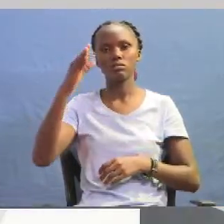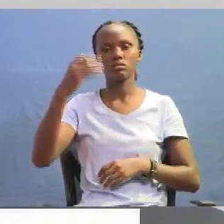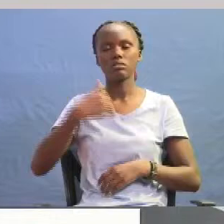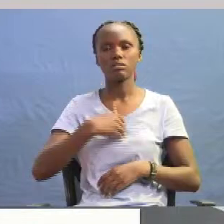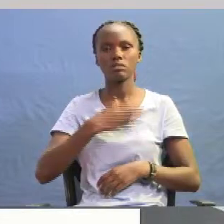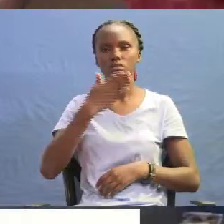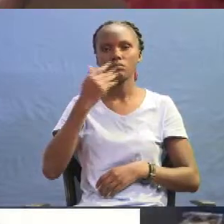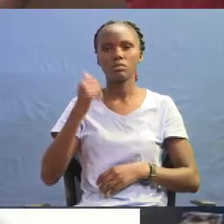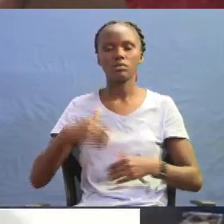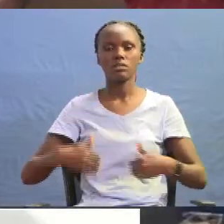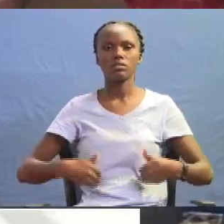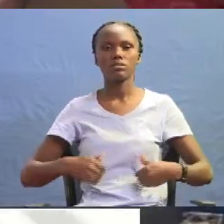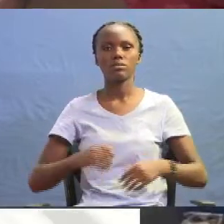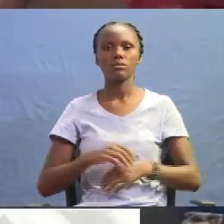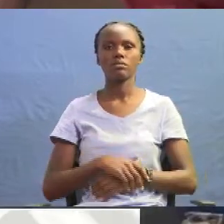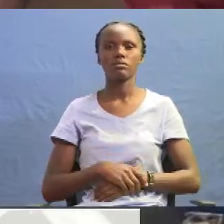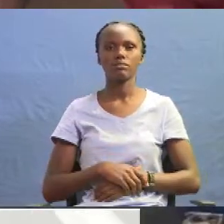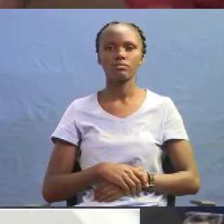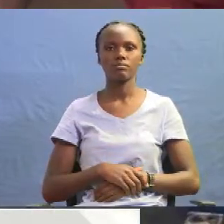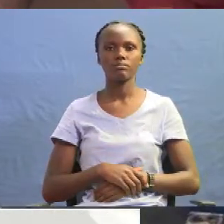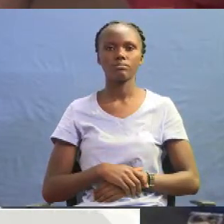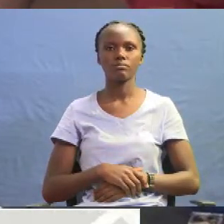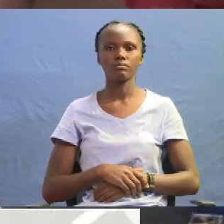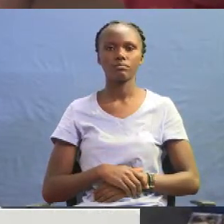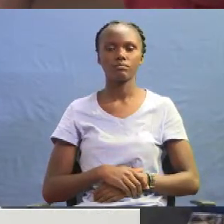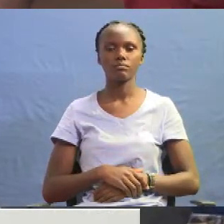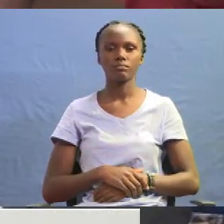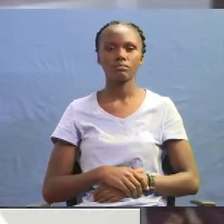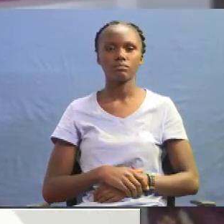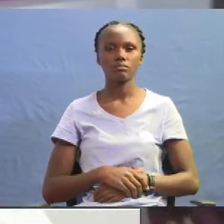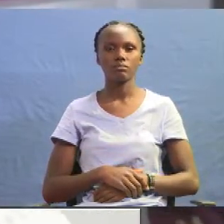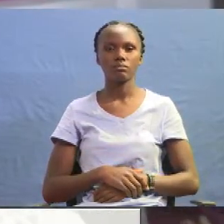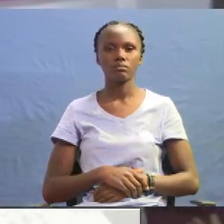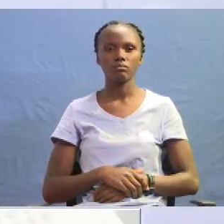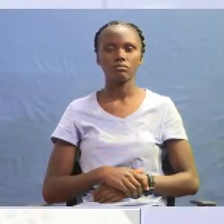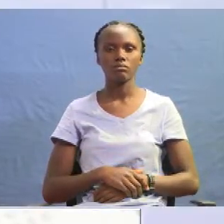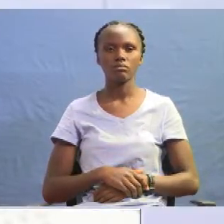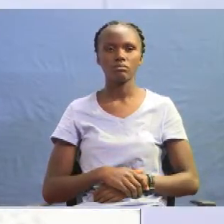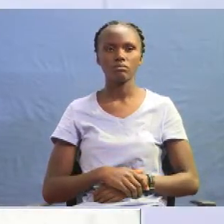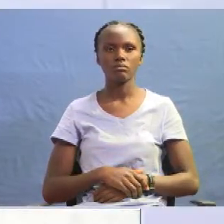the future of youth. Edna Nerea, KUTV, Nairobi.